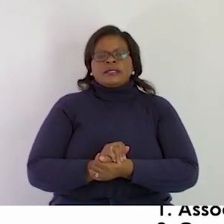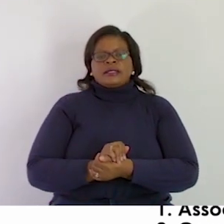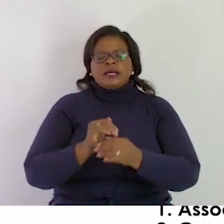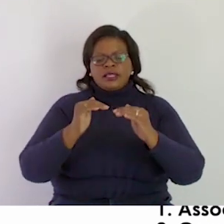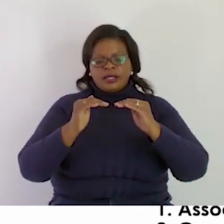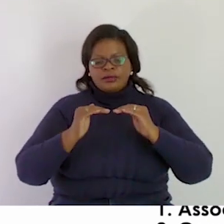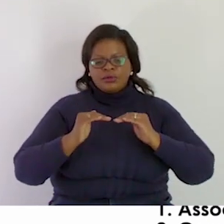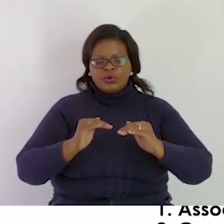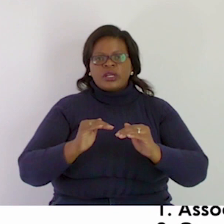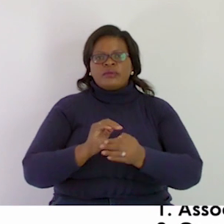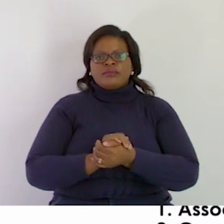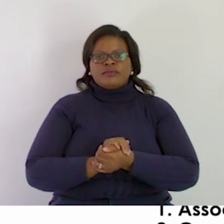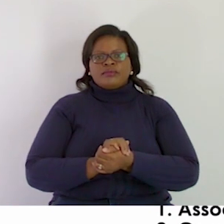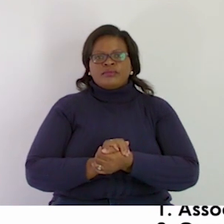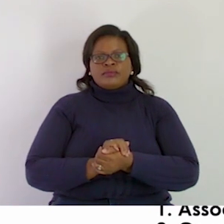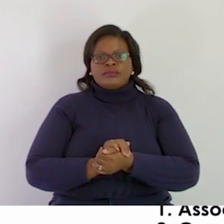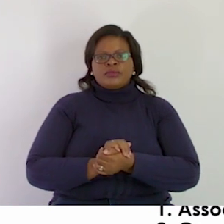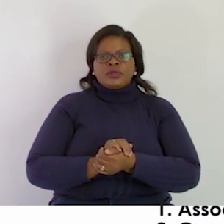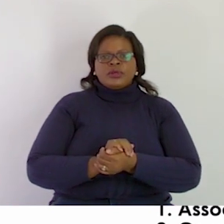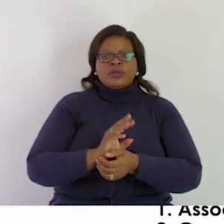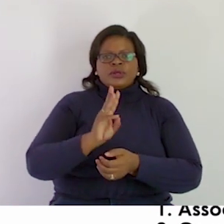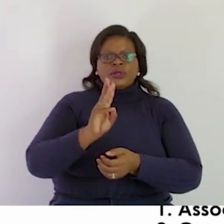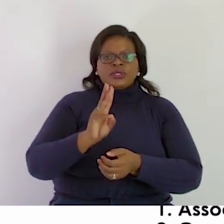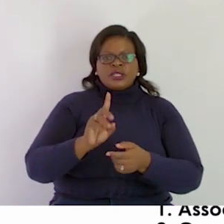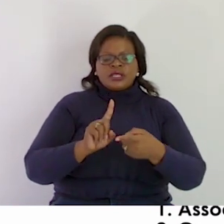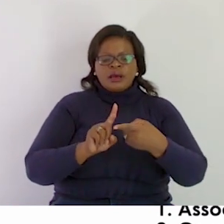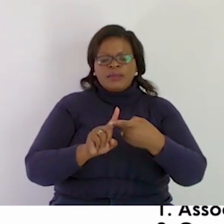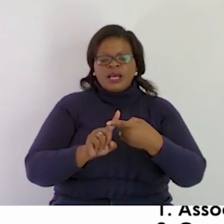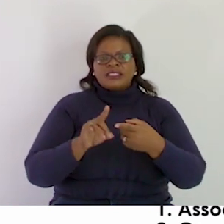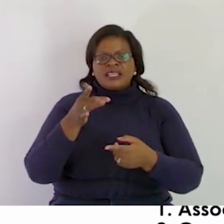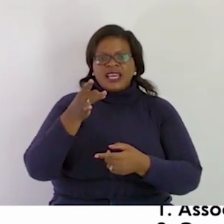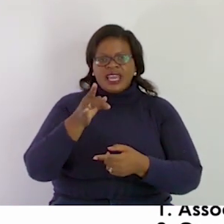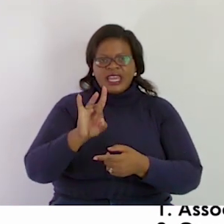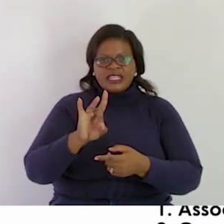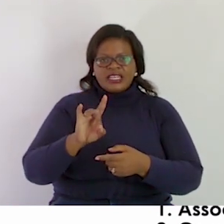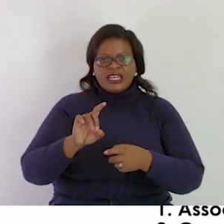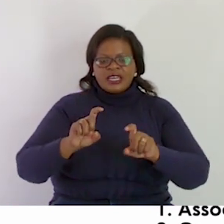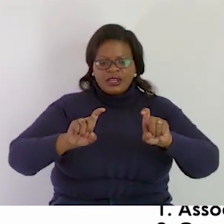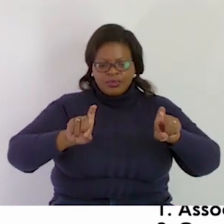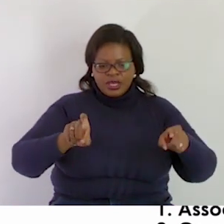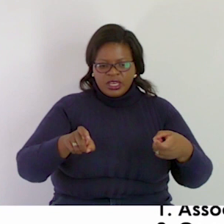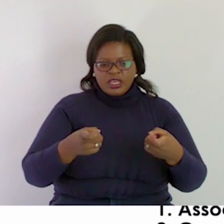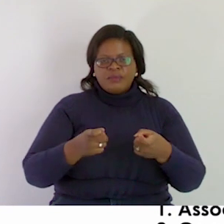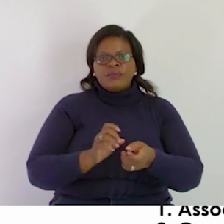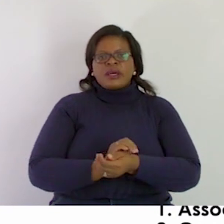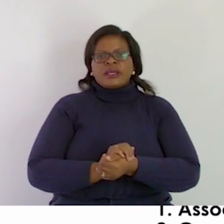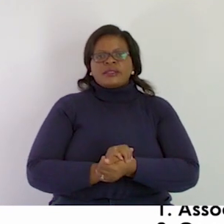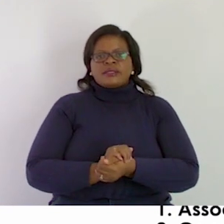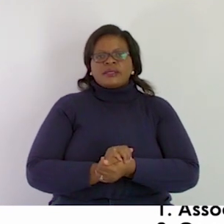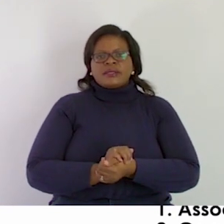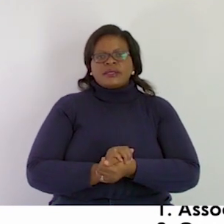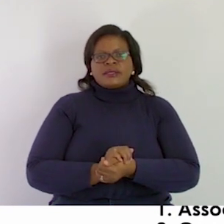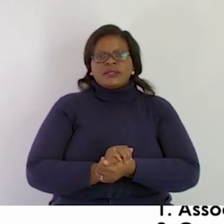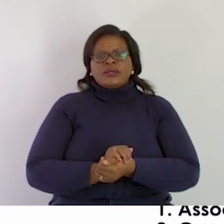manner, 6 plus 8 can also be inside the brackets. So to